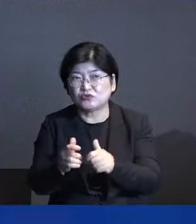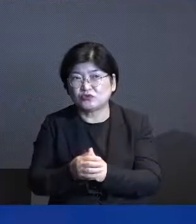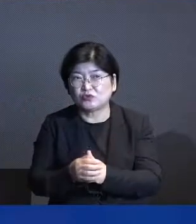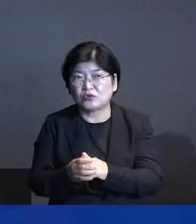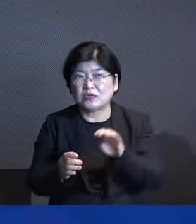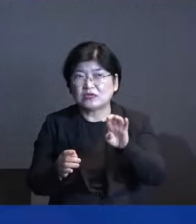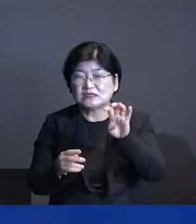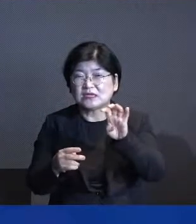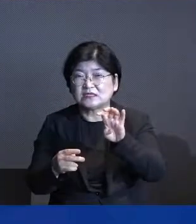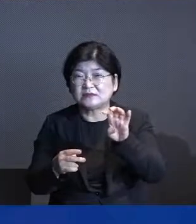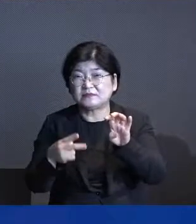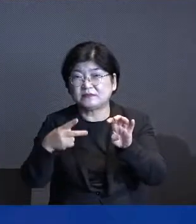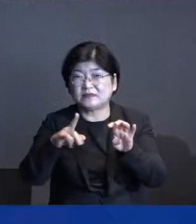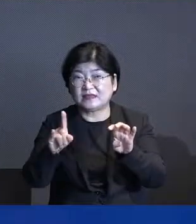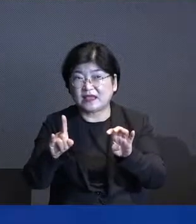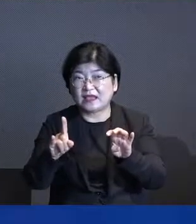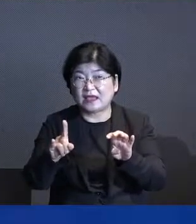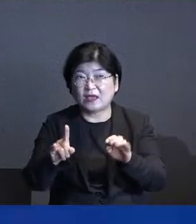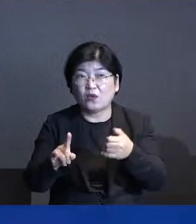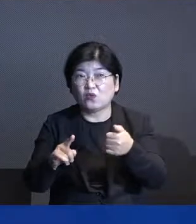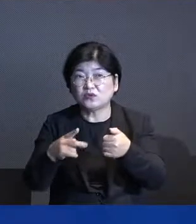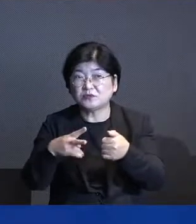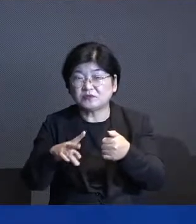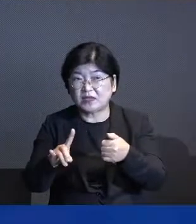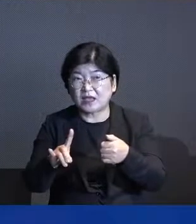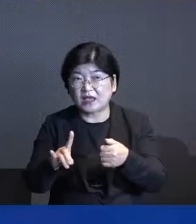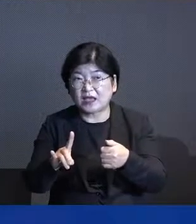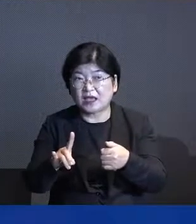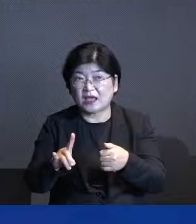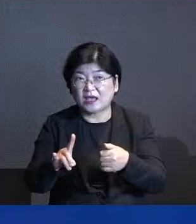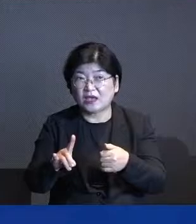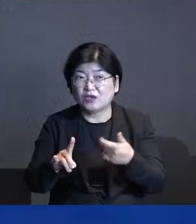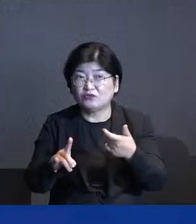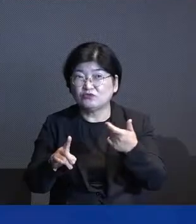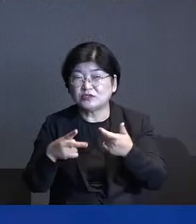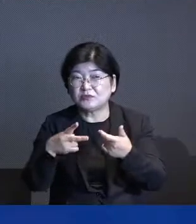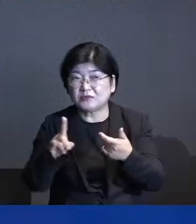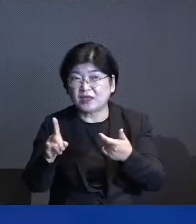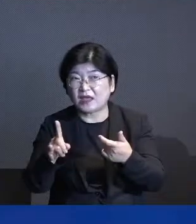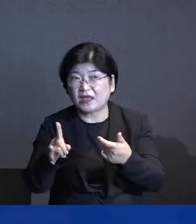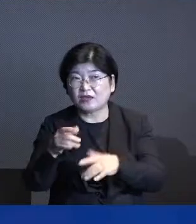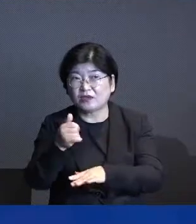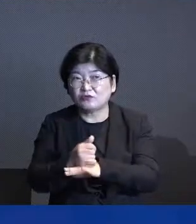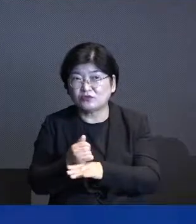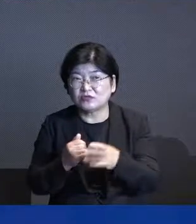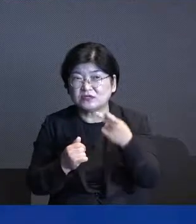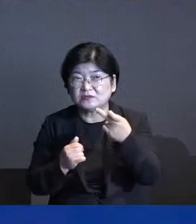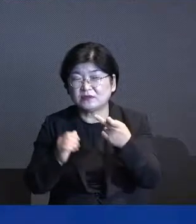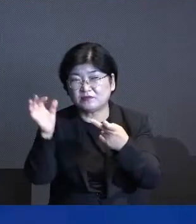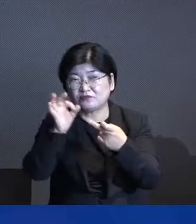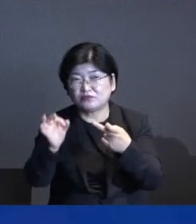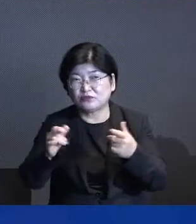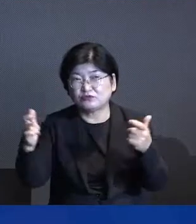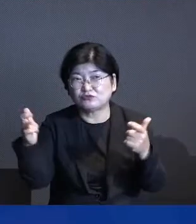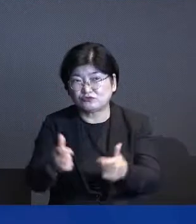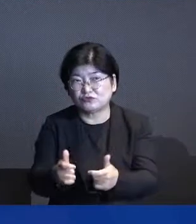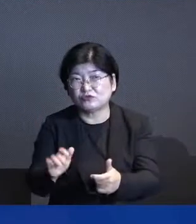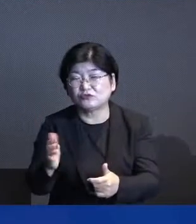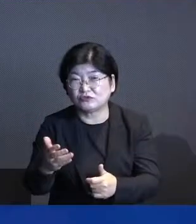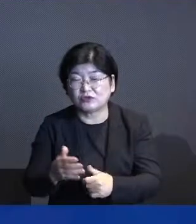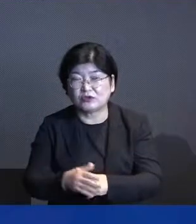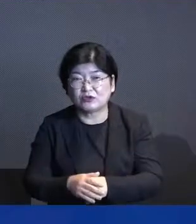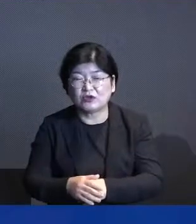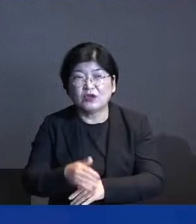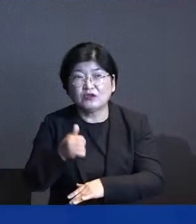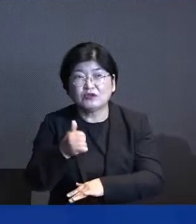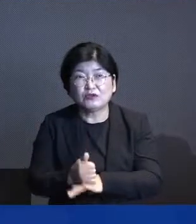50, 60, it's like 12% decrease. 70, 15% decrease. So in a way, it's a